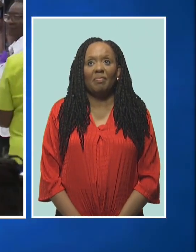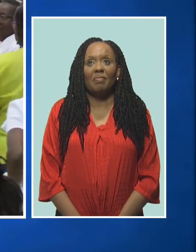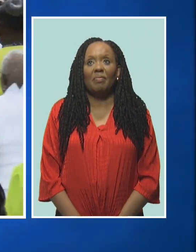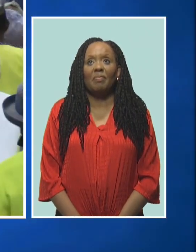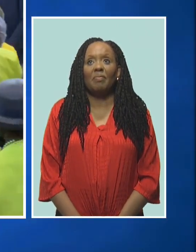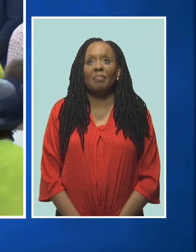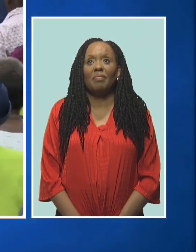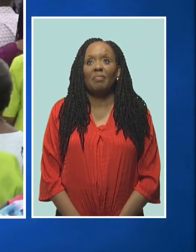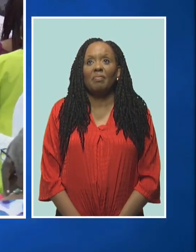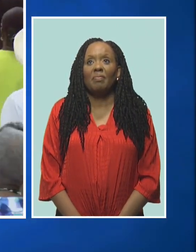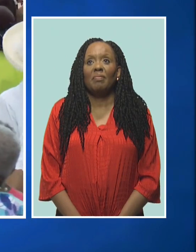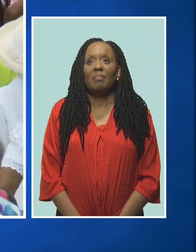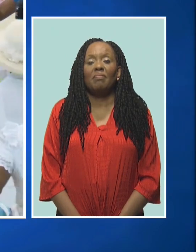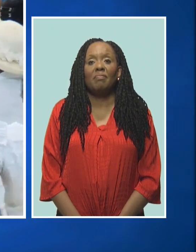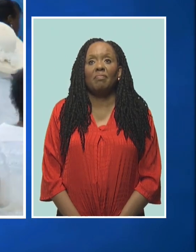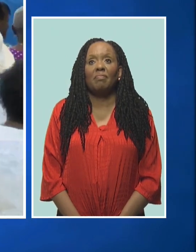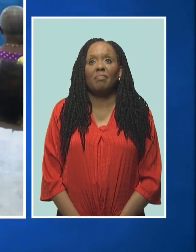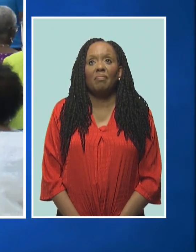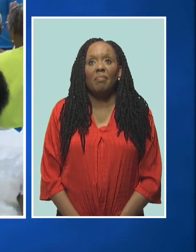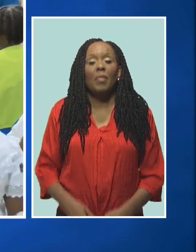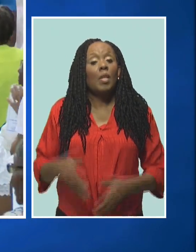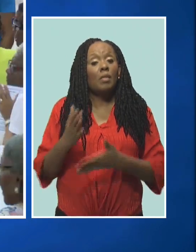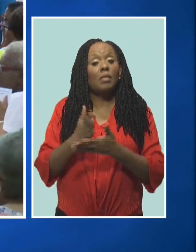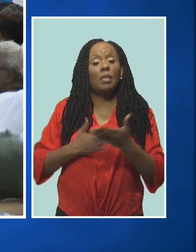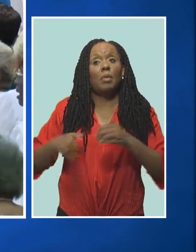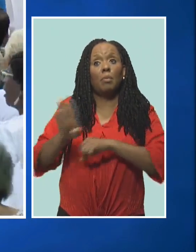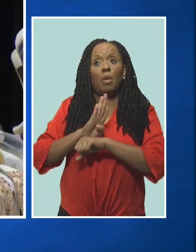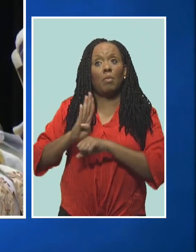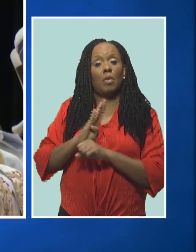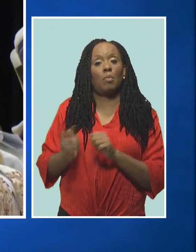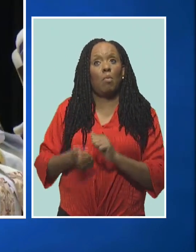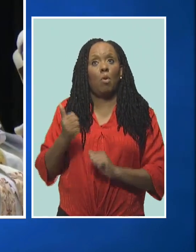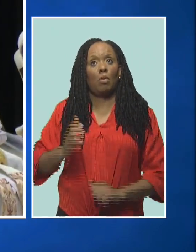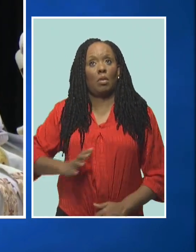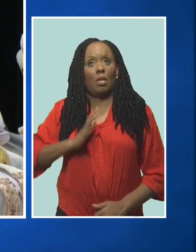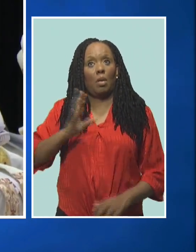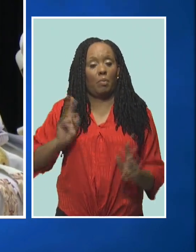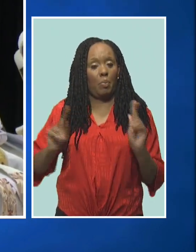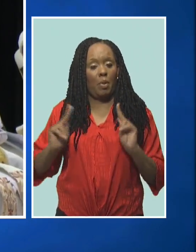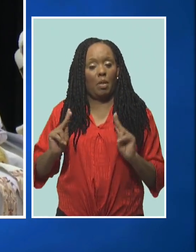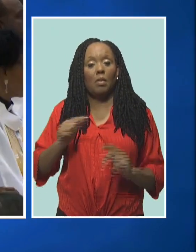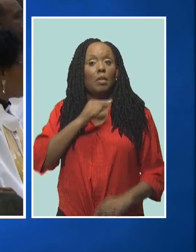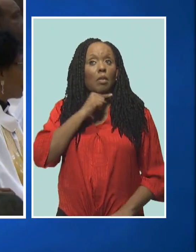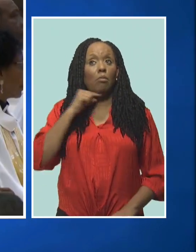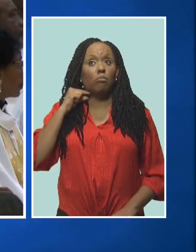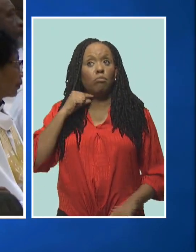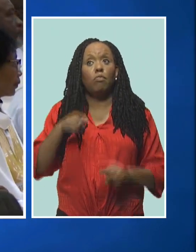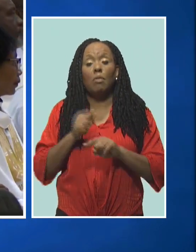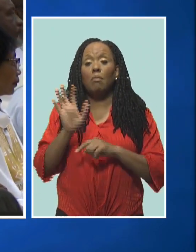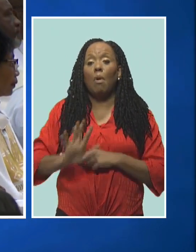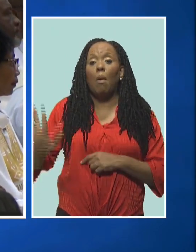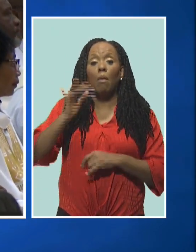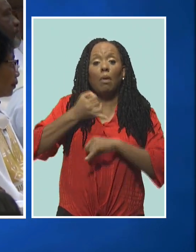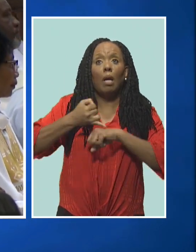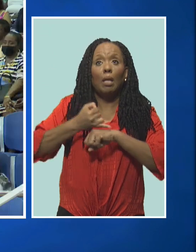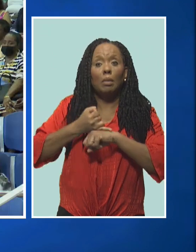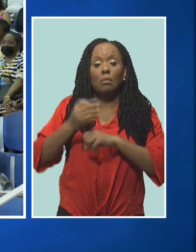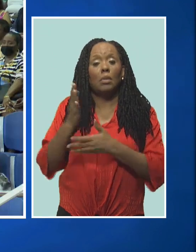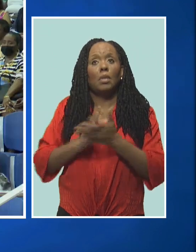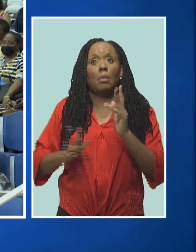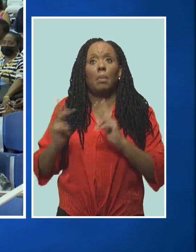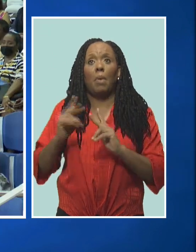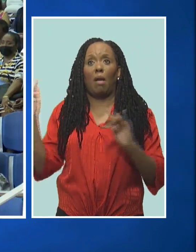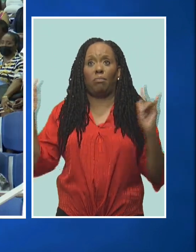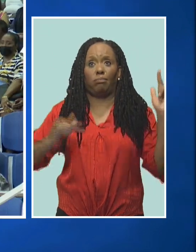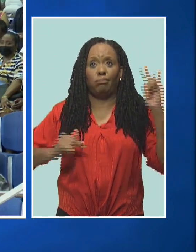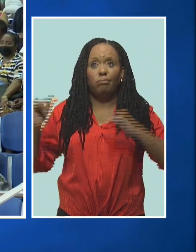A gathering of some of the island's most prominent people, reverends from around the island, and even some visiting, in addition